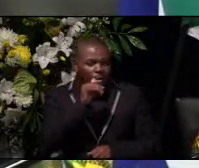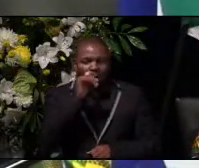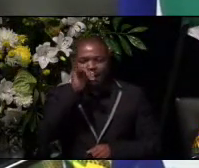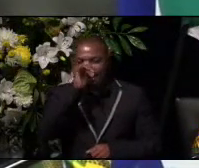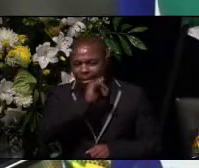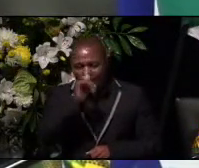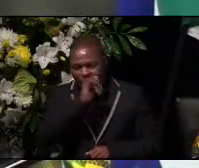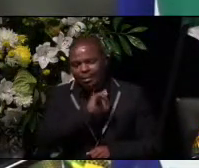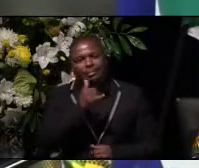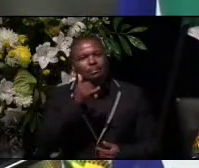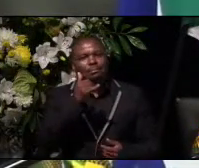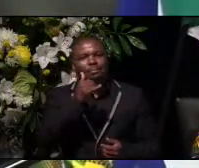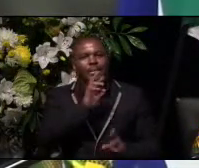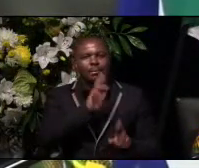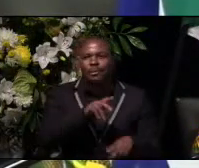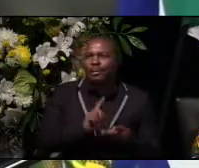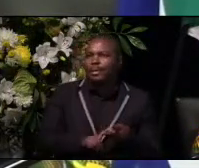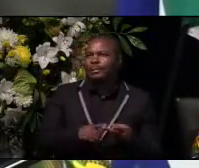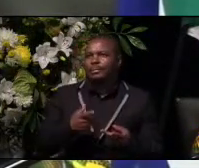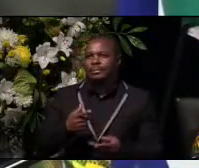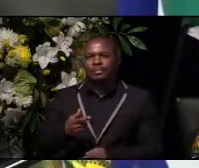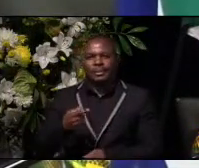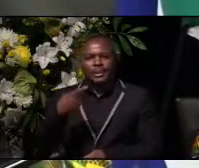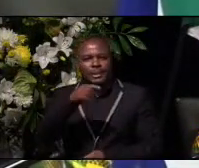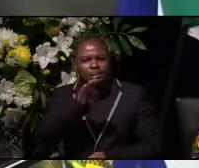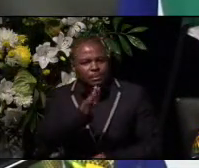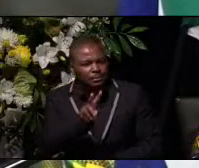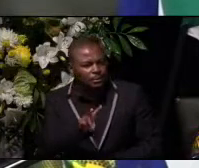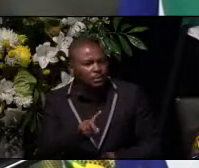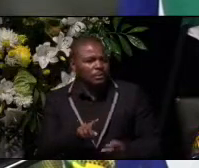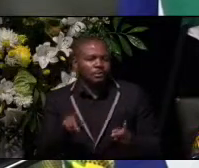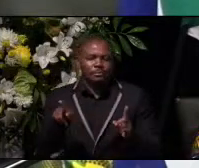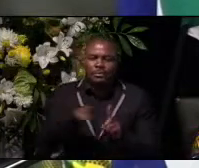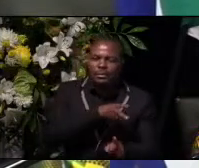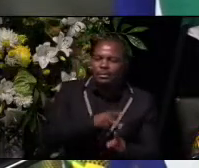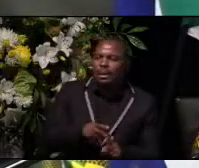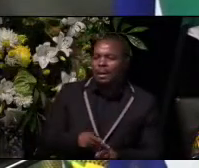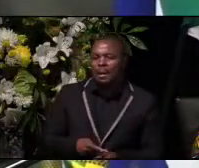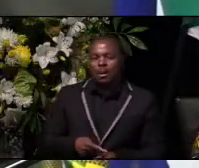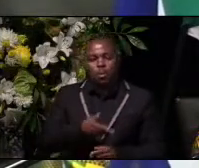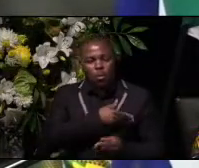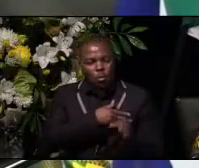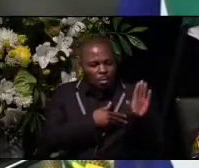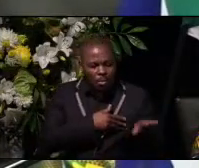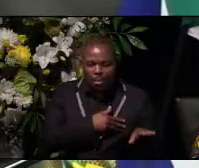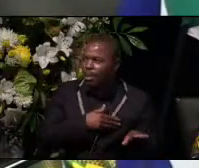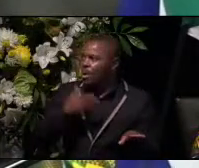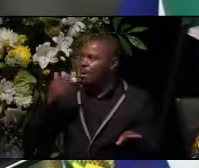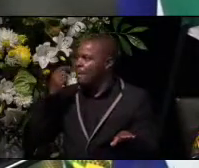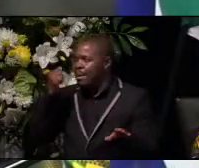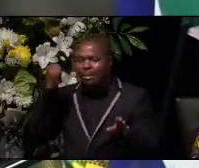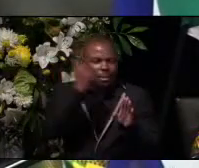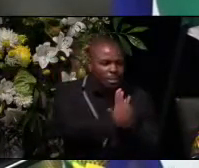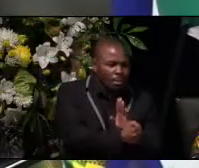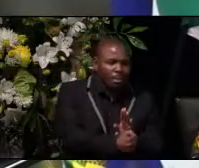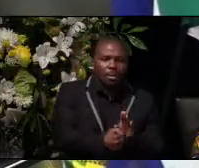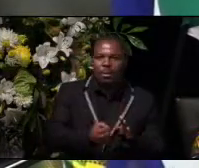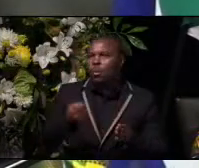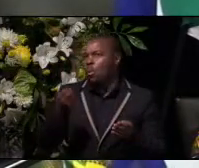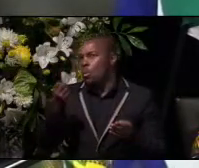where there is gender-based violence femicide or its corruption